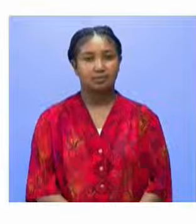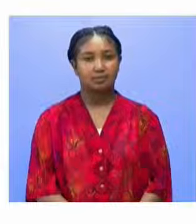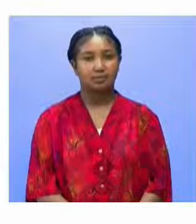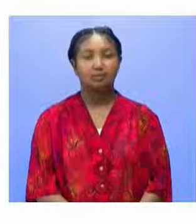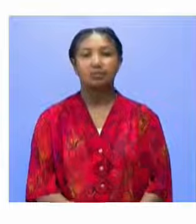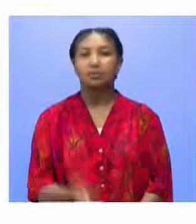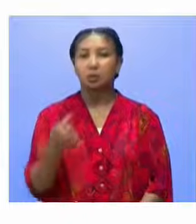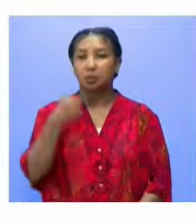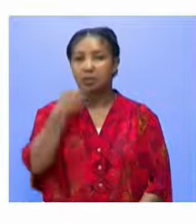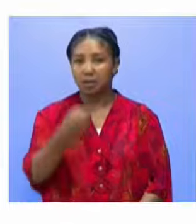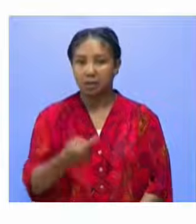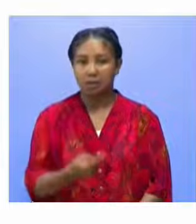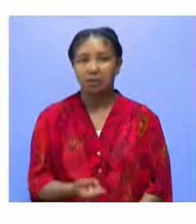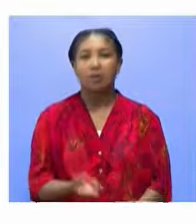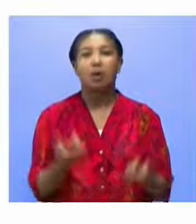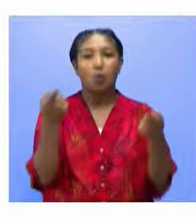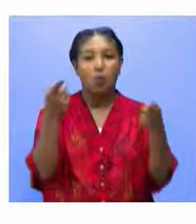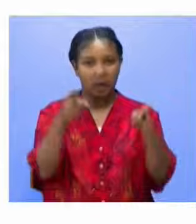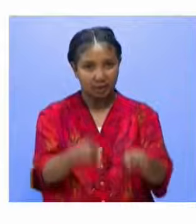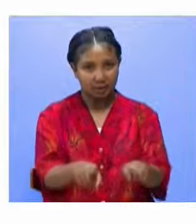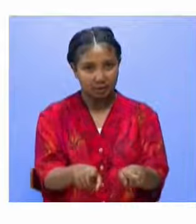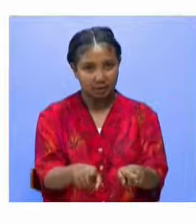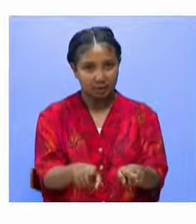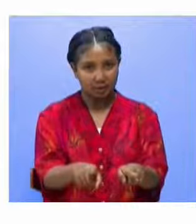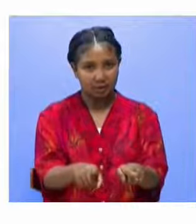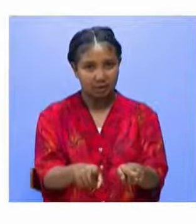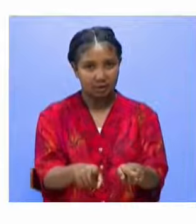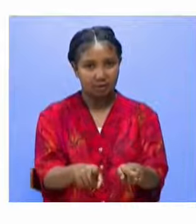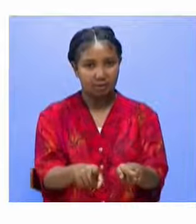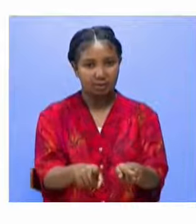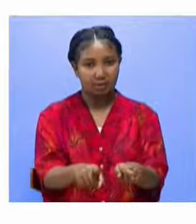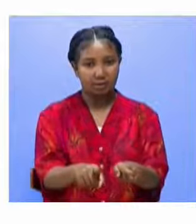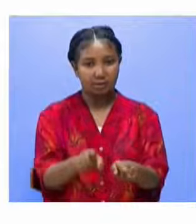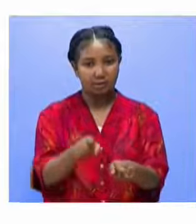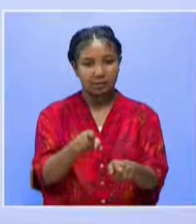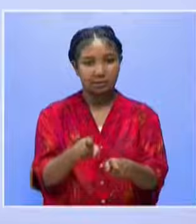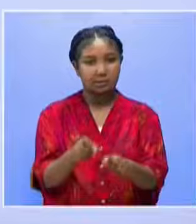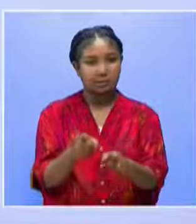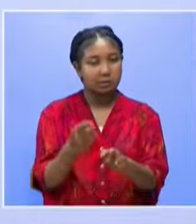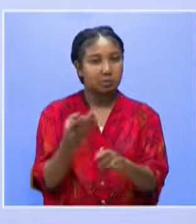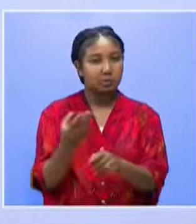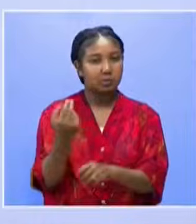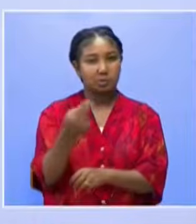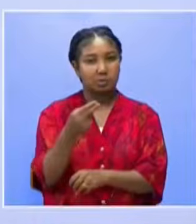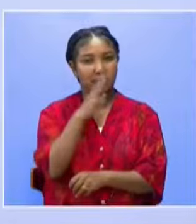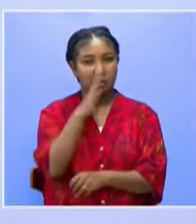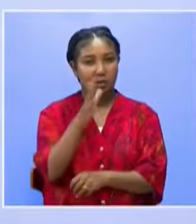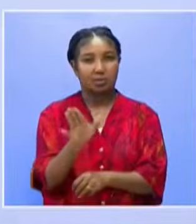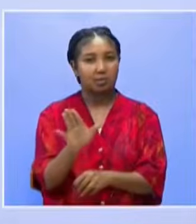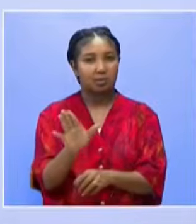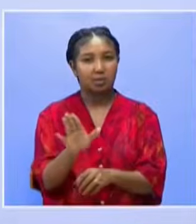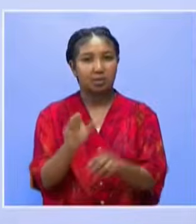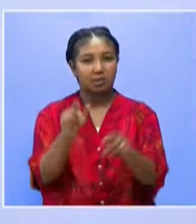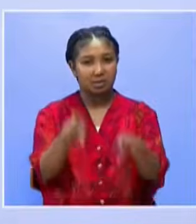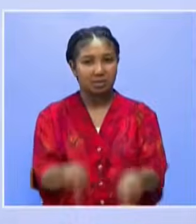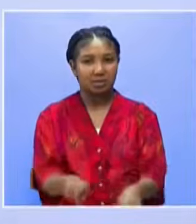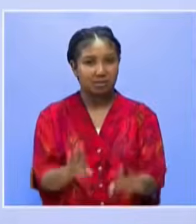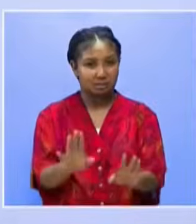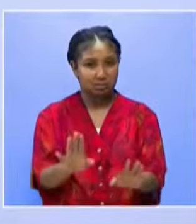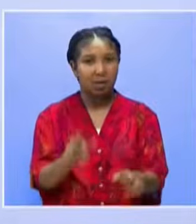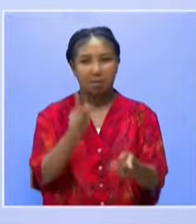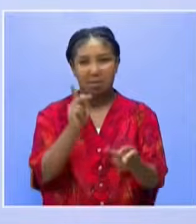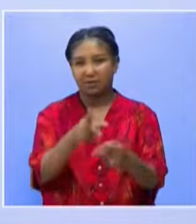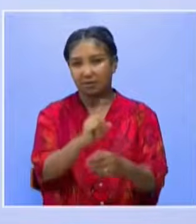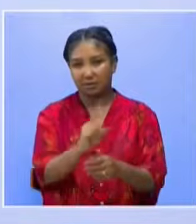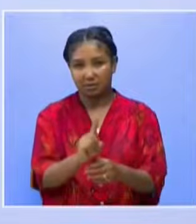And we can say when, even if this one is not this much divisible in present perfect